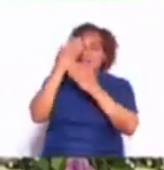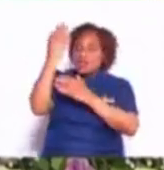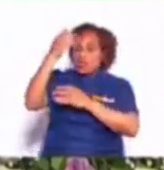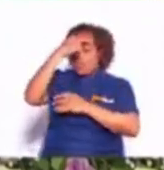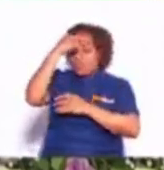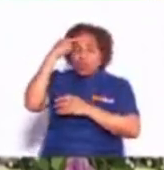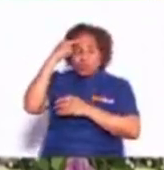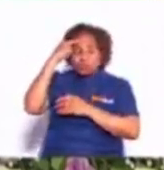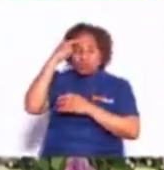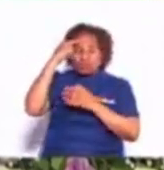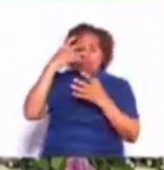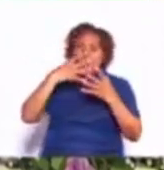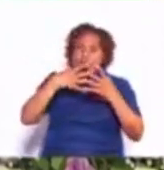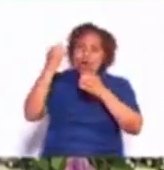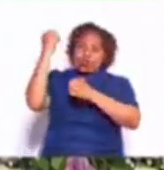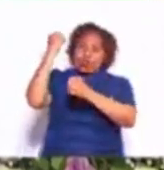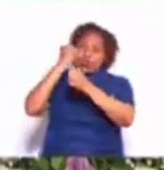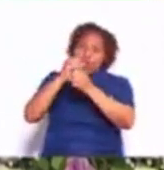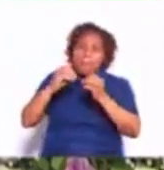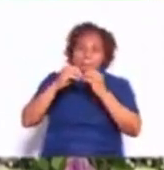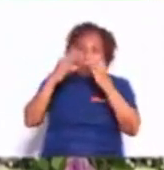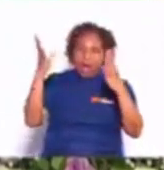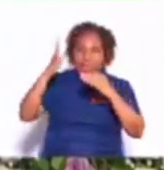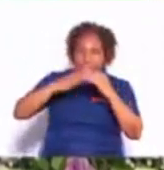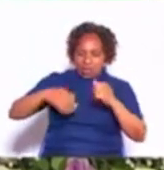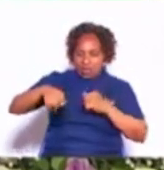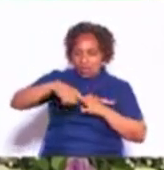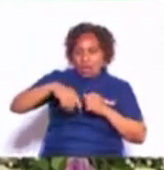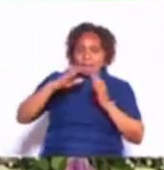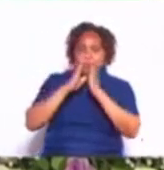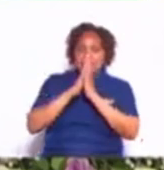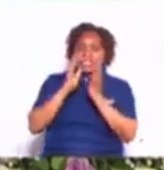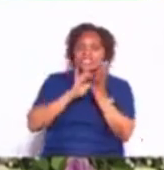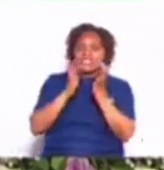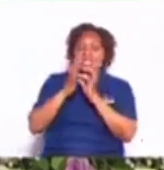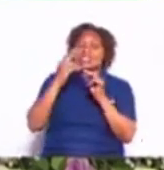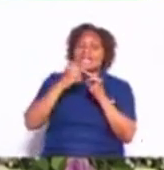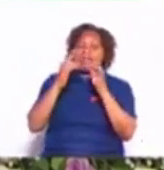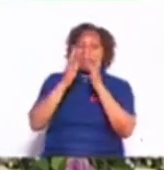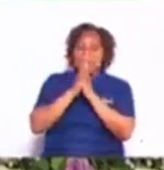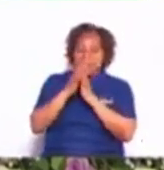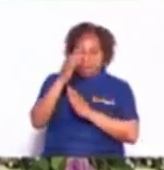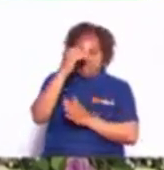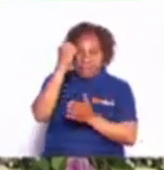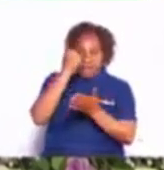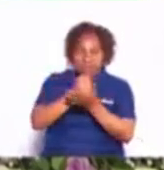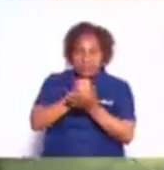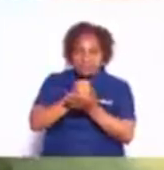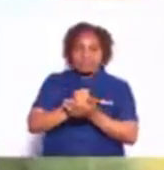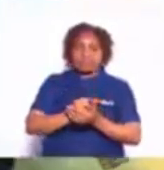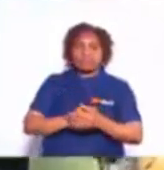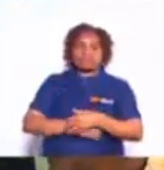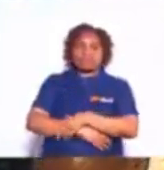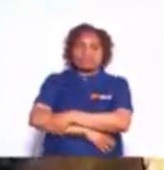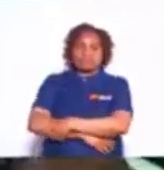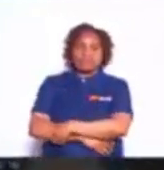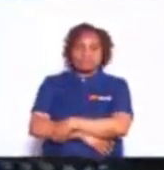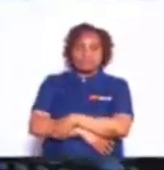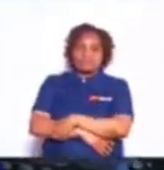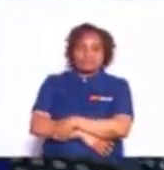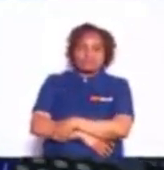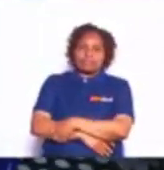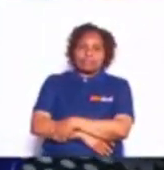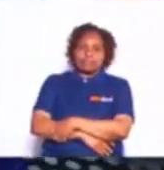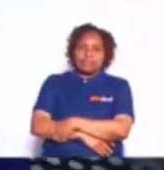you are going to do more than we pray. In Jesus' name we pray. Amen.